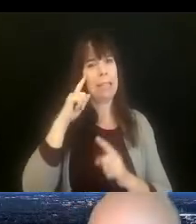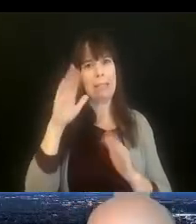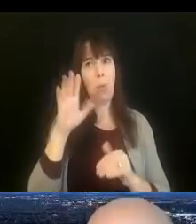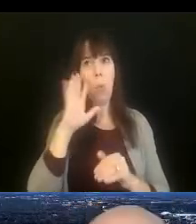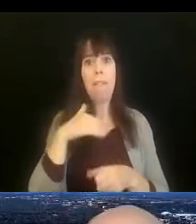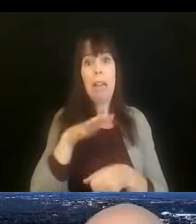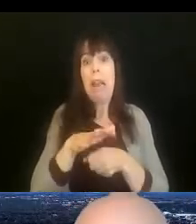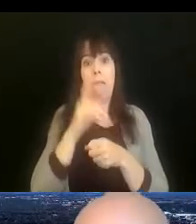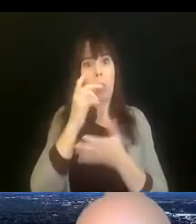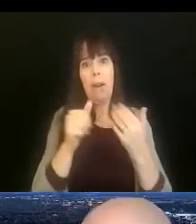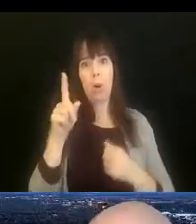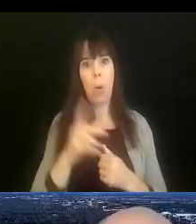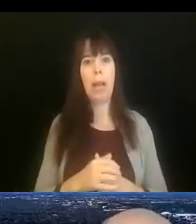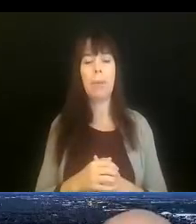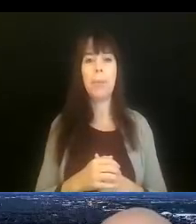everybody.